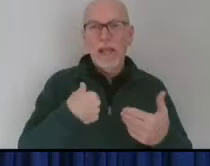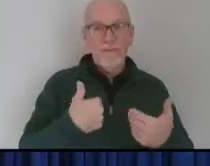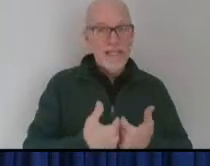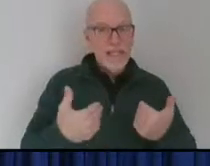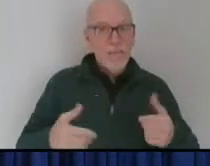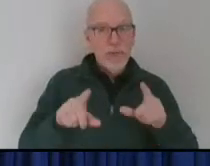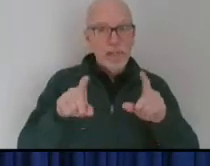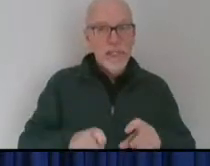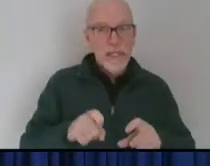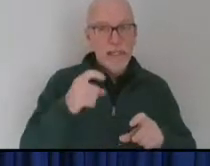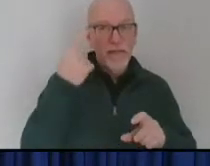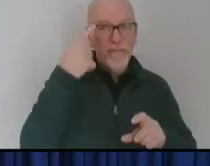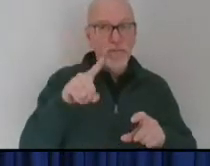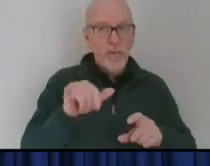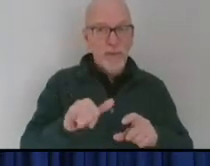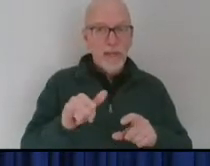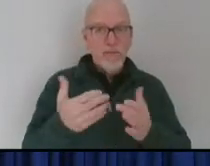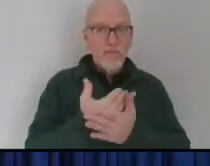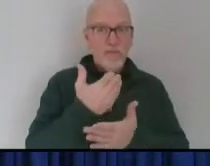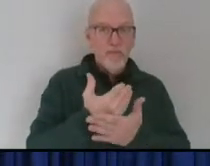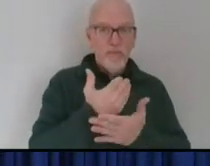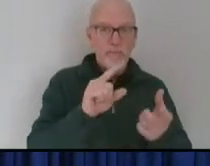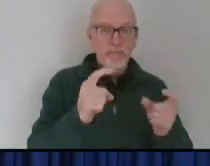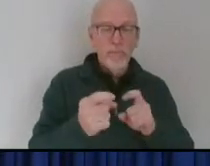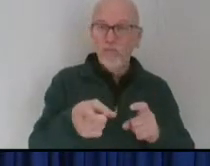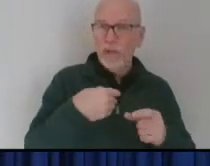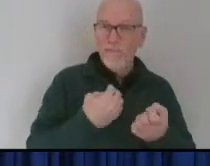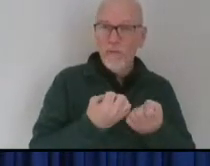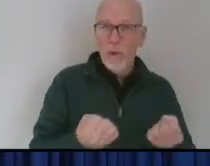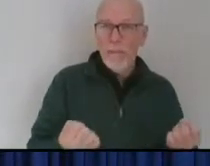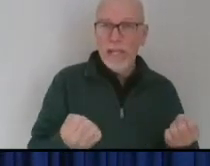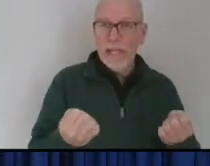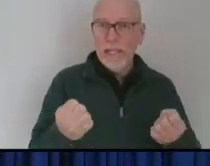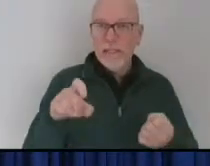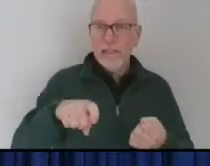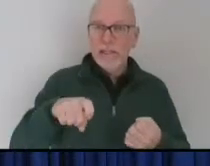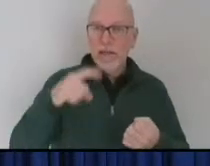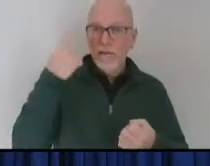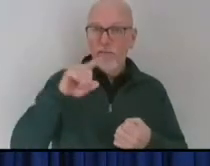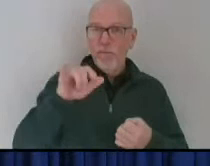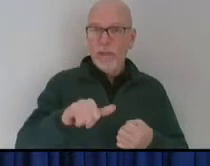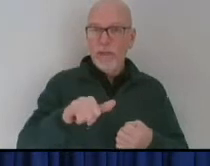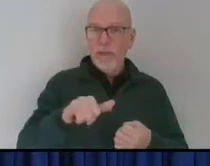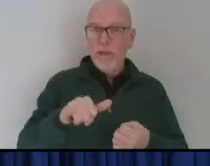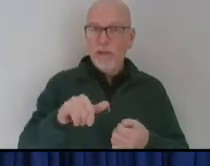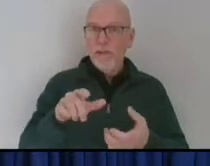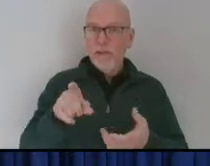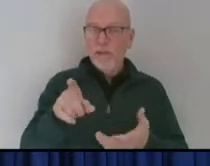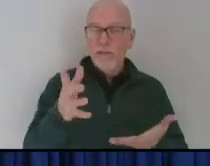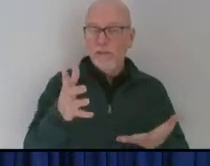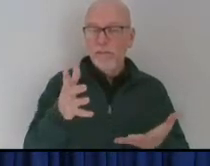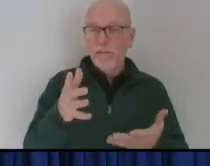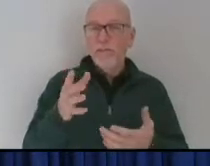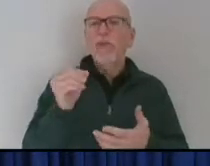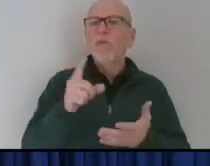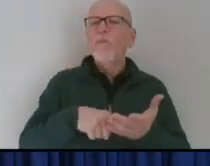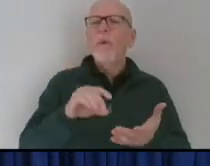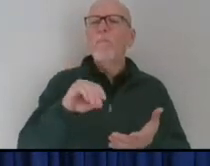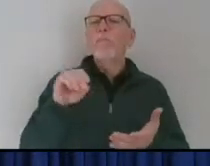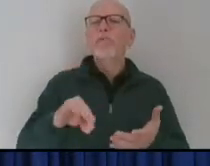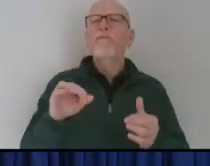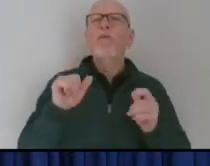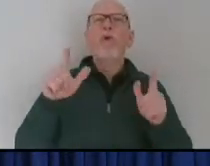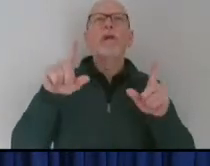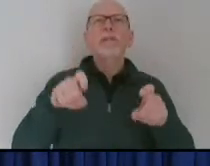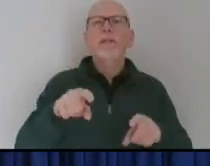for the associated protein? Do you have the equipment necessary on top of the other testing equipment you already are using? What percentage of all the tests